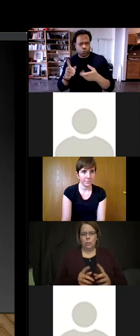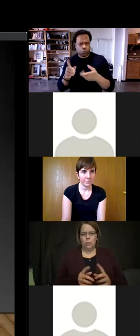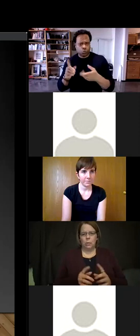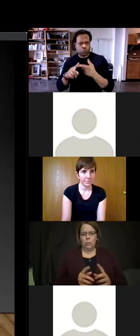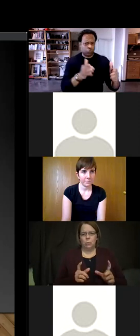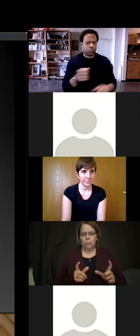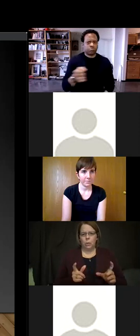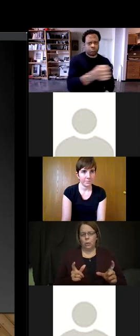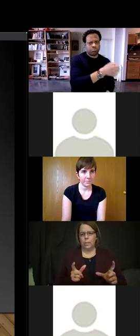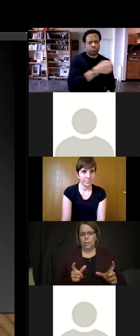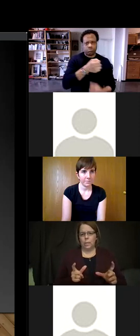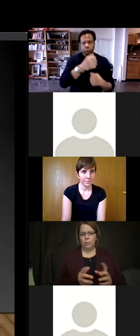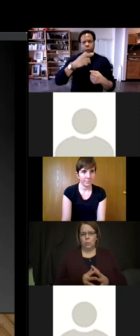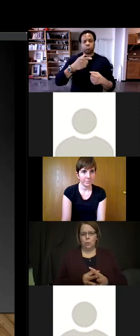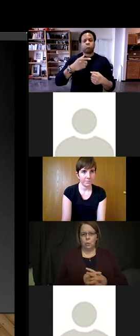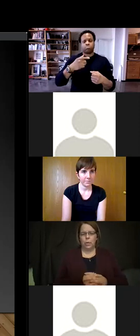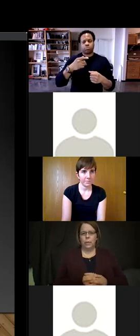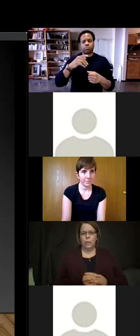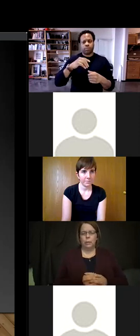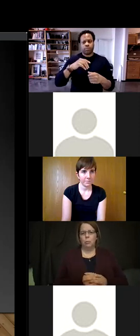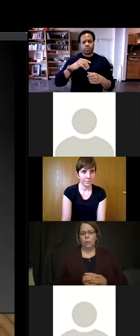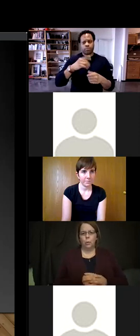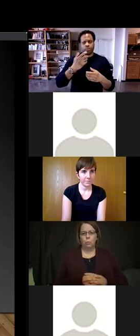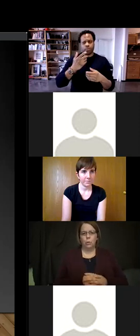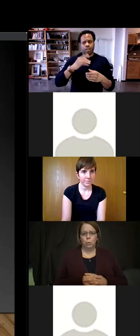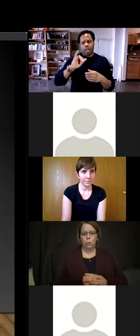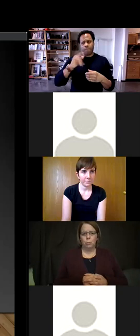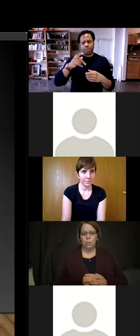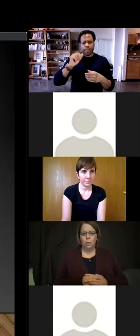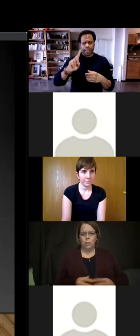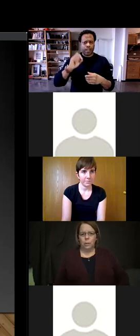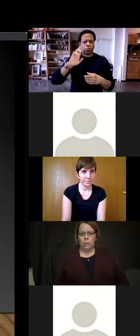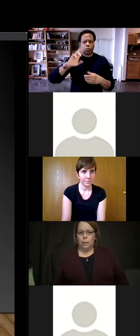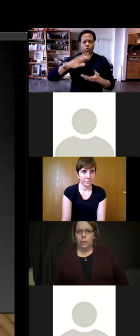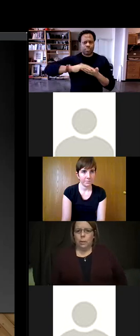just a little, what looks like a computer screen, and they can move it room to room.